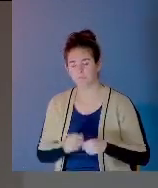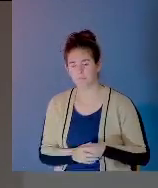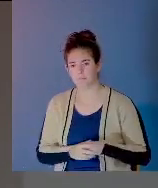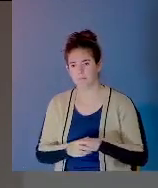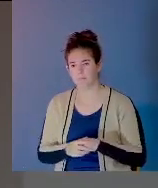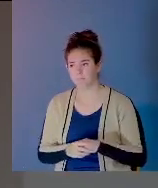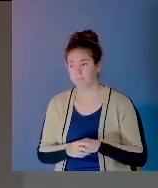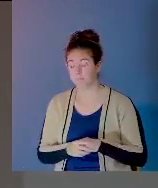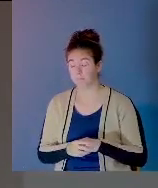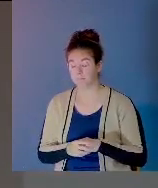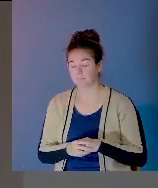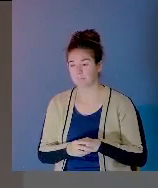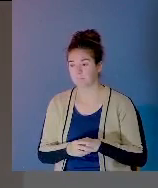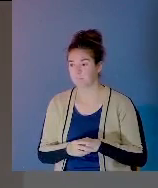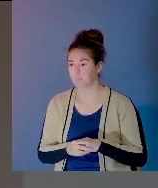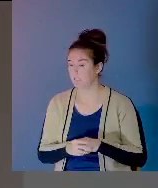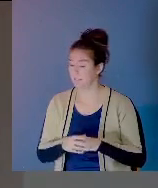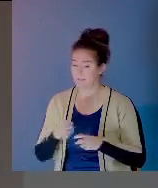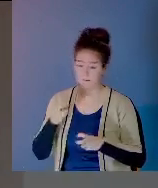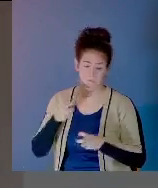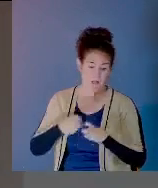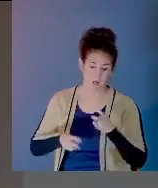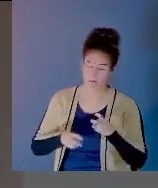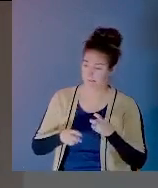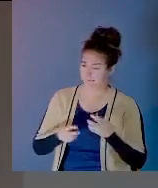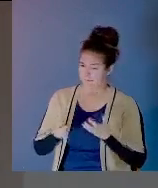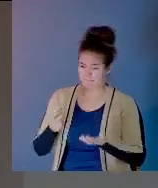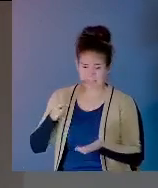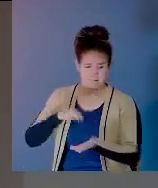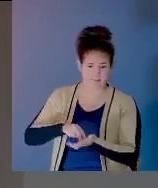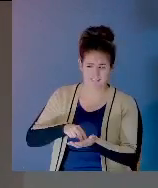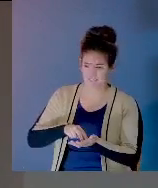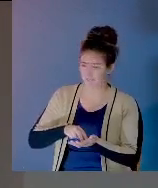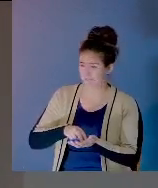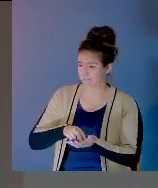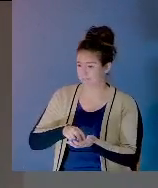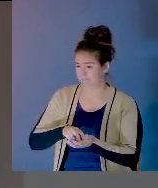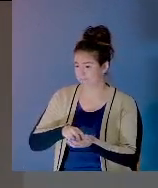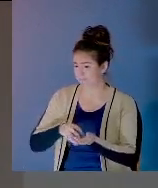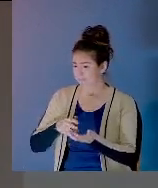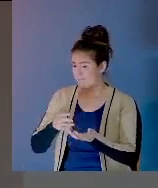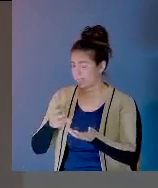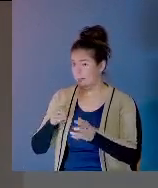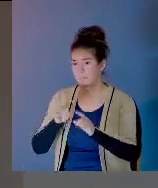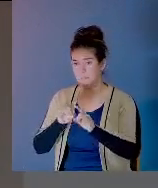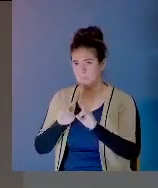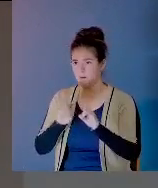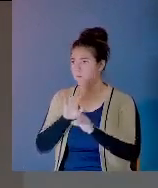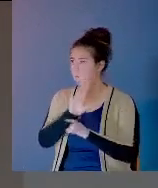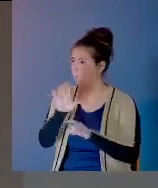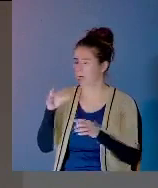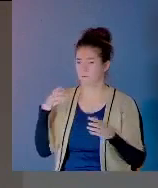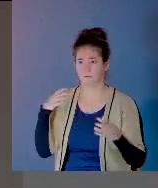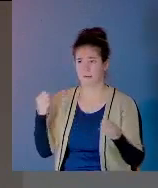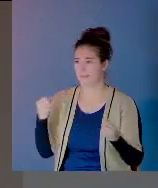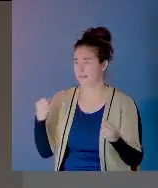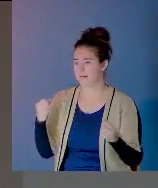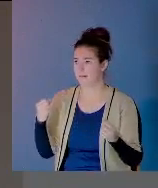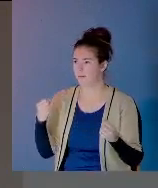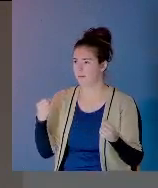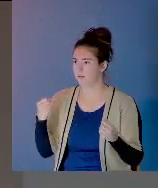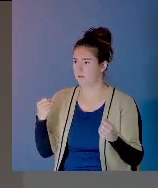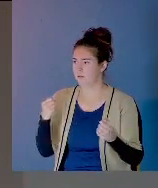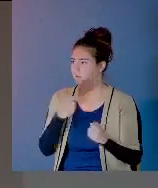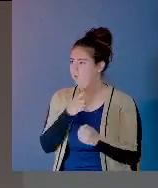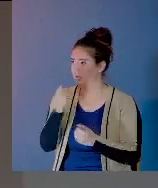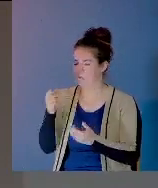And it was hard to get back on our feet for a little while. But the strength of all of you who helped and supported